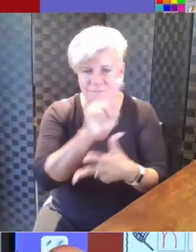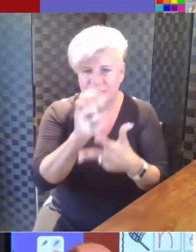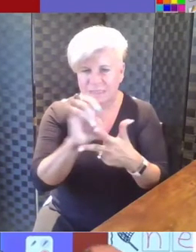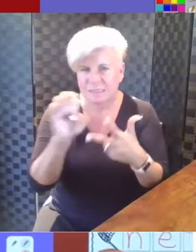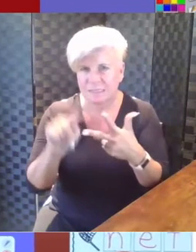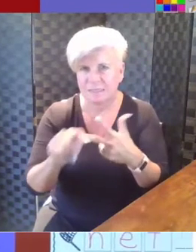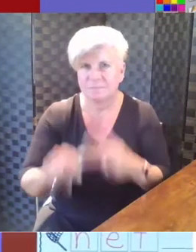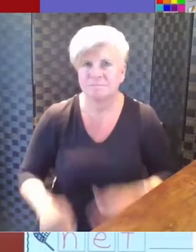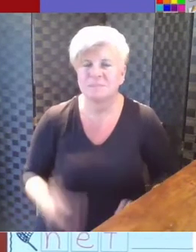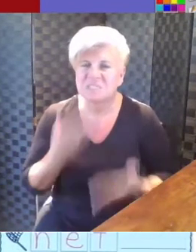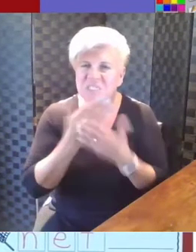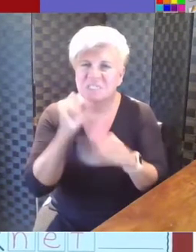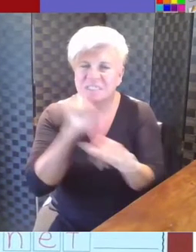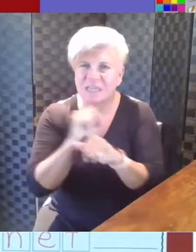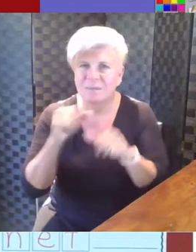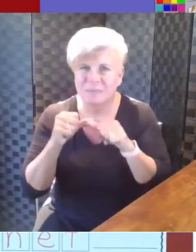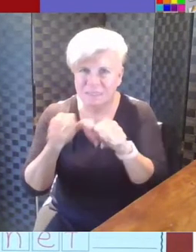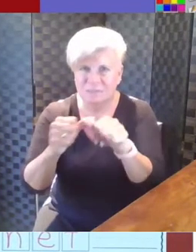keep going.